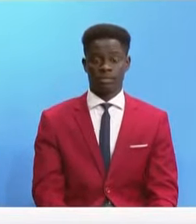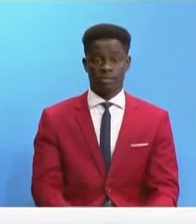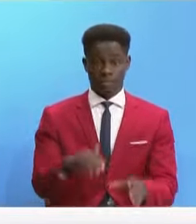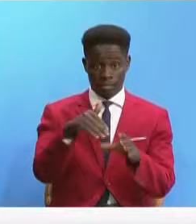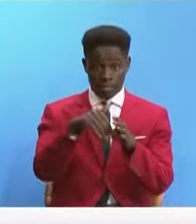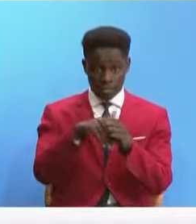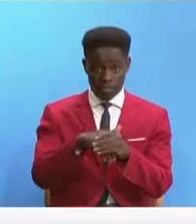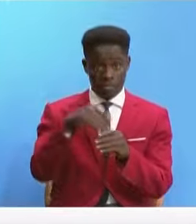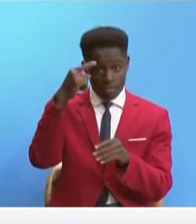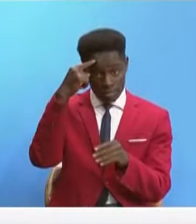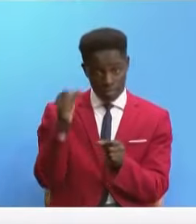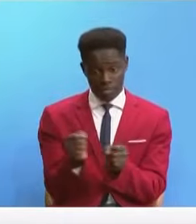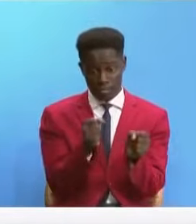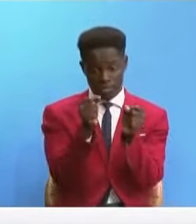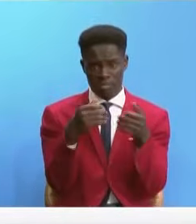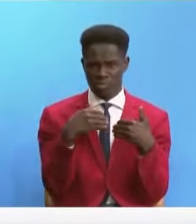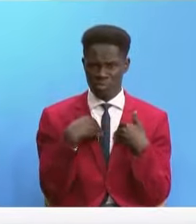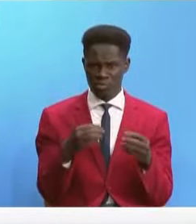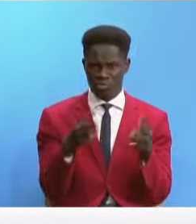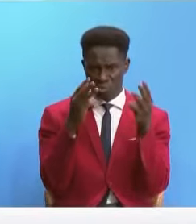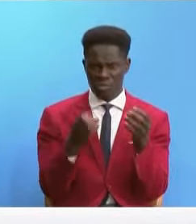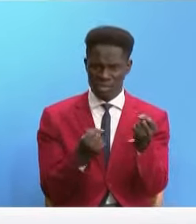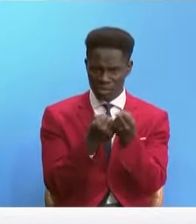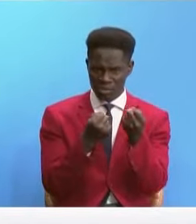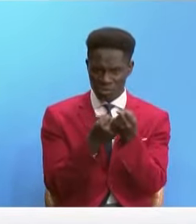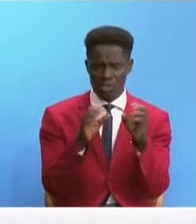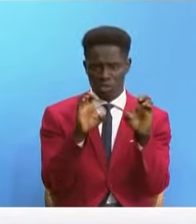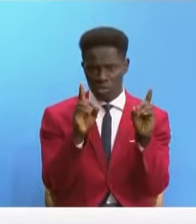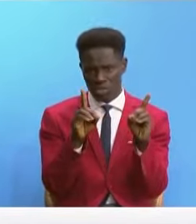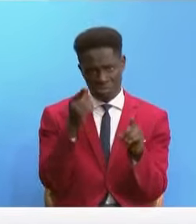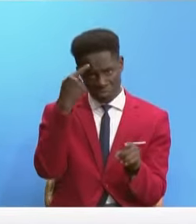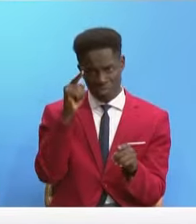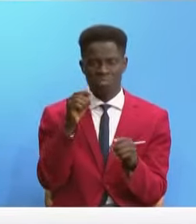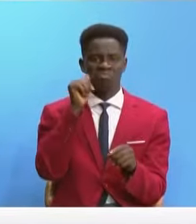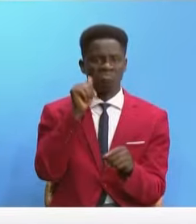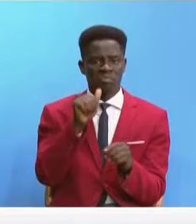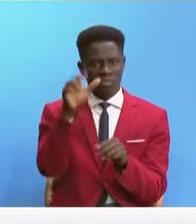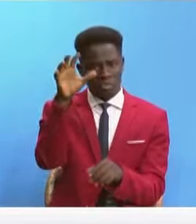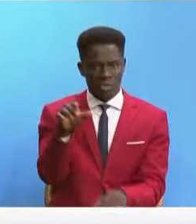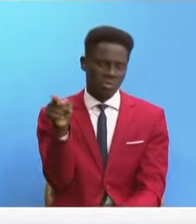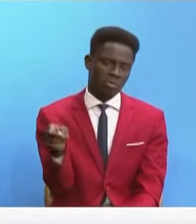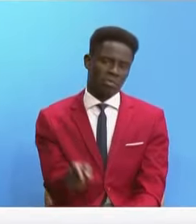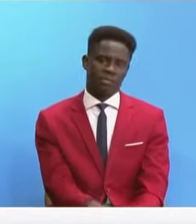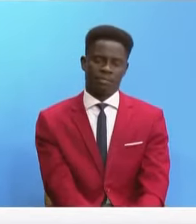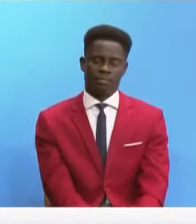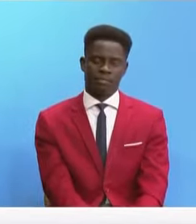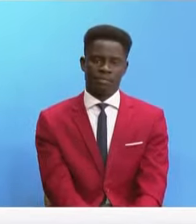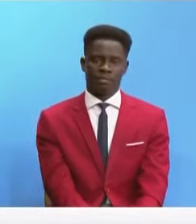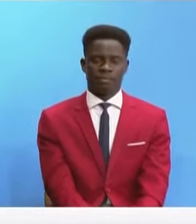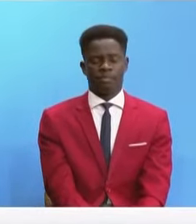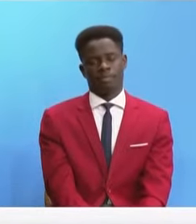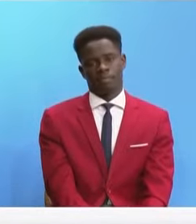acceleration of the education of a girl child. So you, right